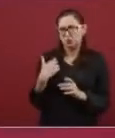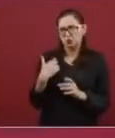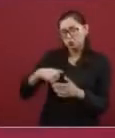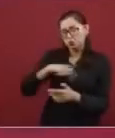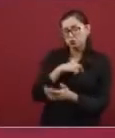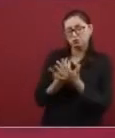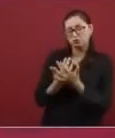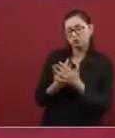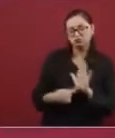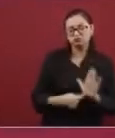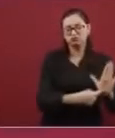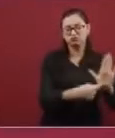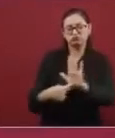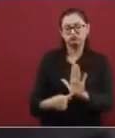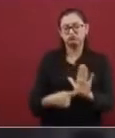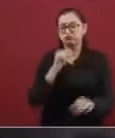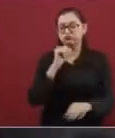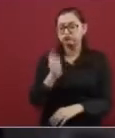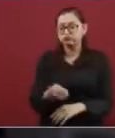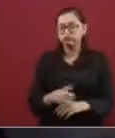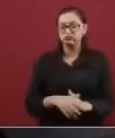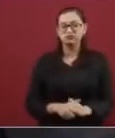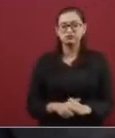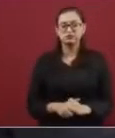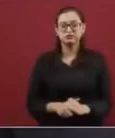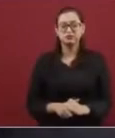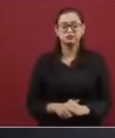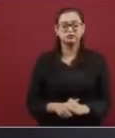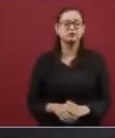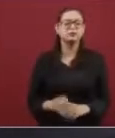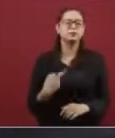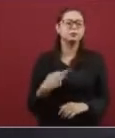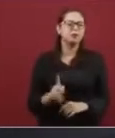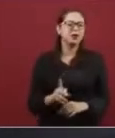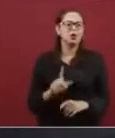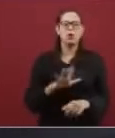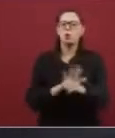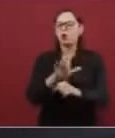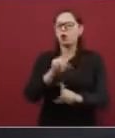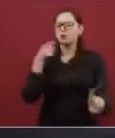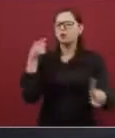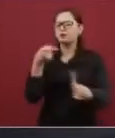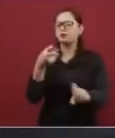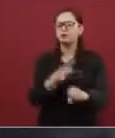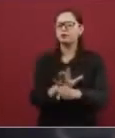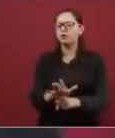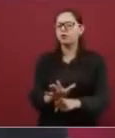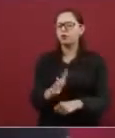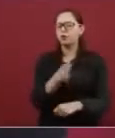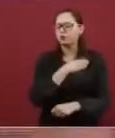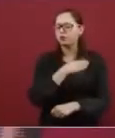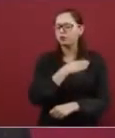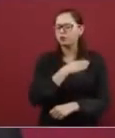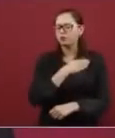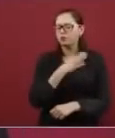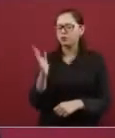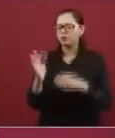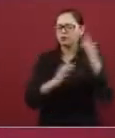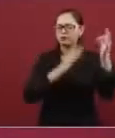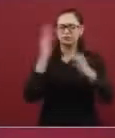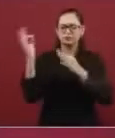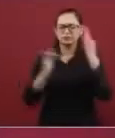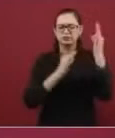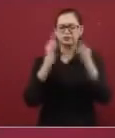he figured we'd get some kind of response after a time. He says, but what's good about this? What has it